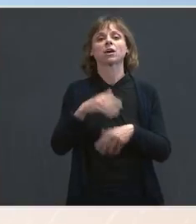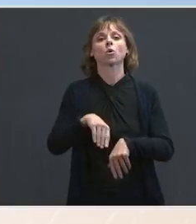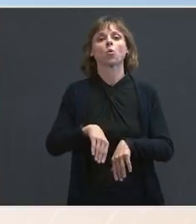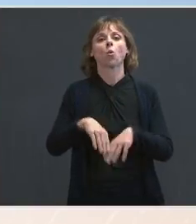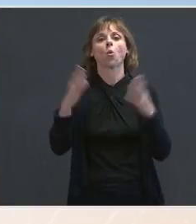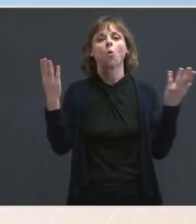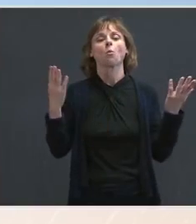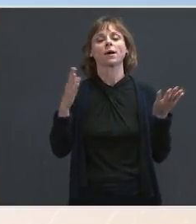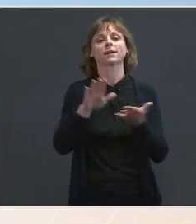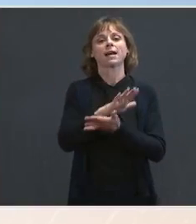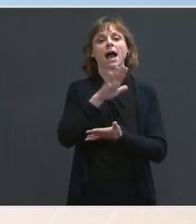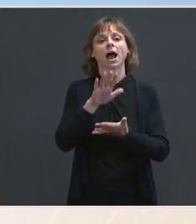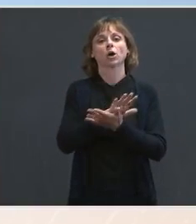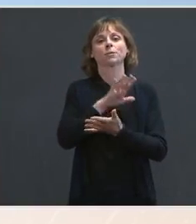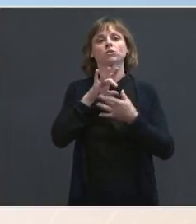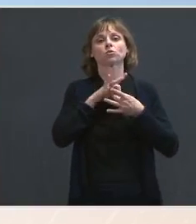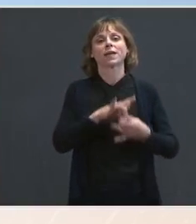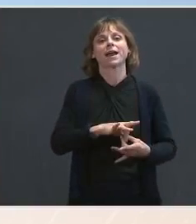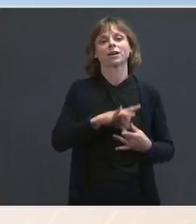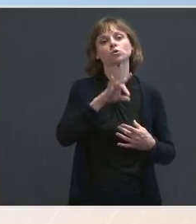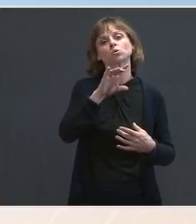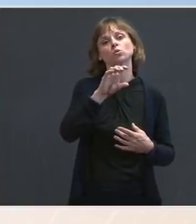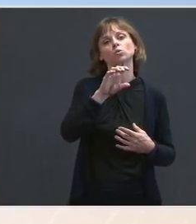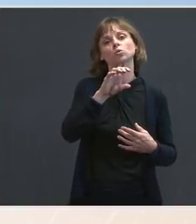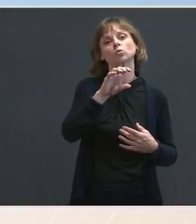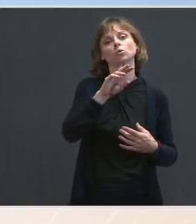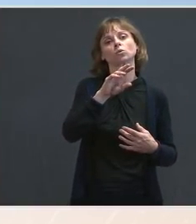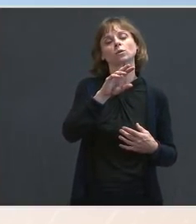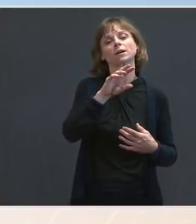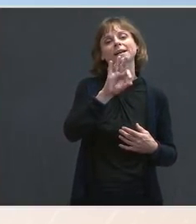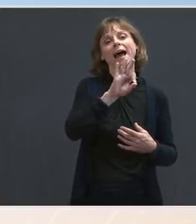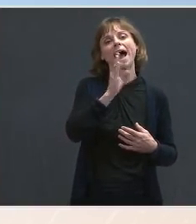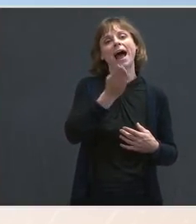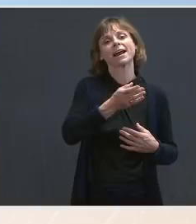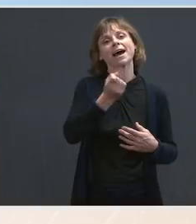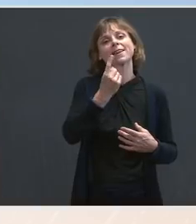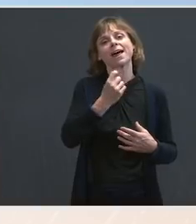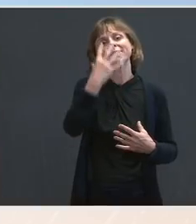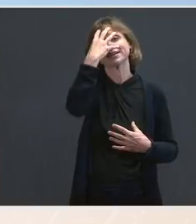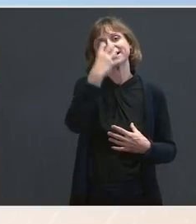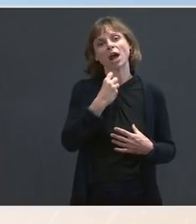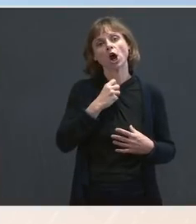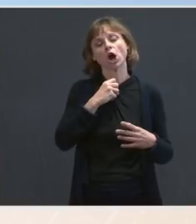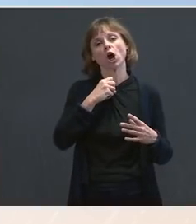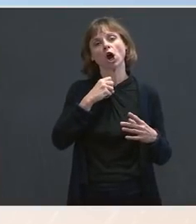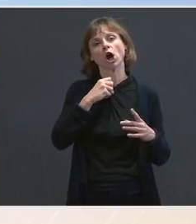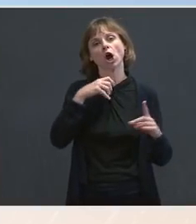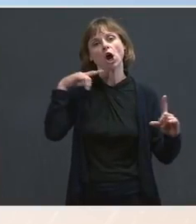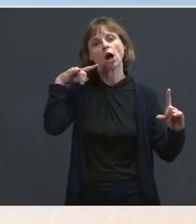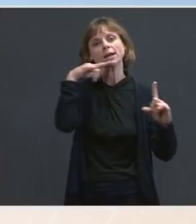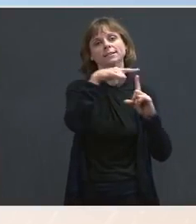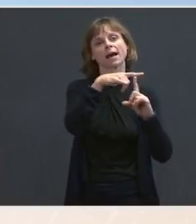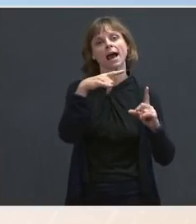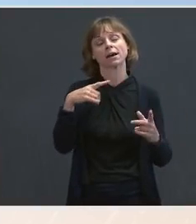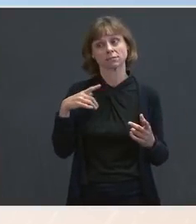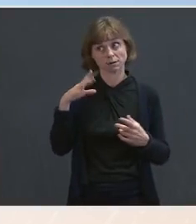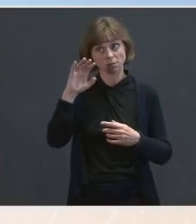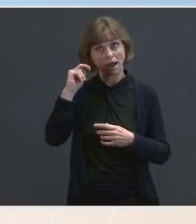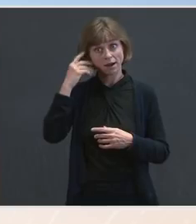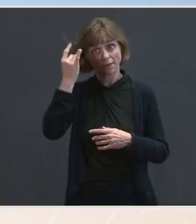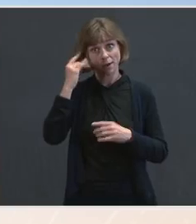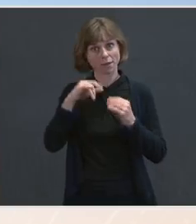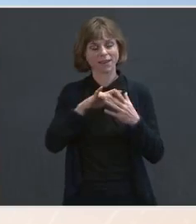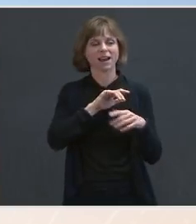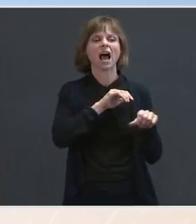Saudi link to the September 11th terror attacks. Would this be something that President Biden would consider? I would send you the Department of Justice. And then